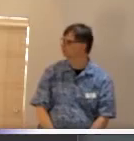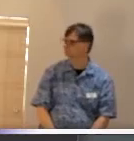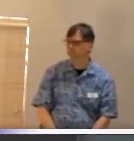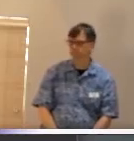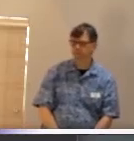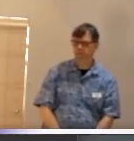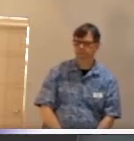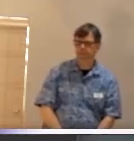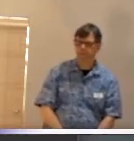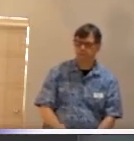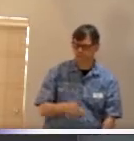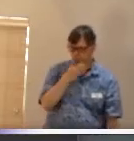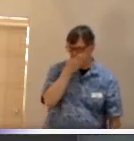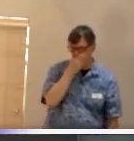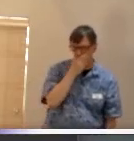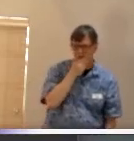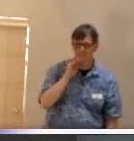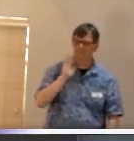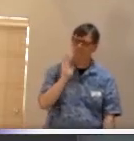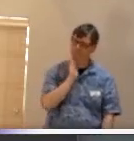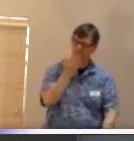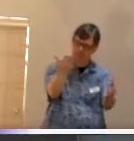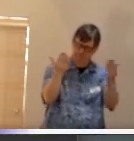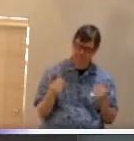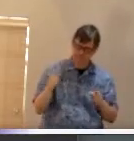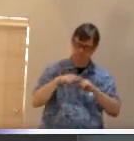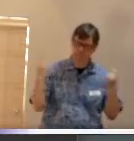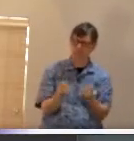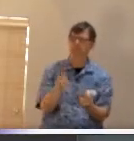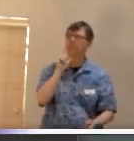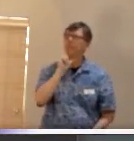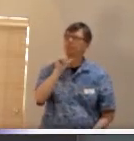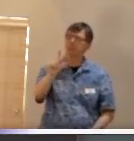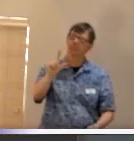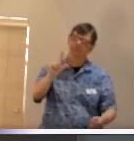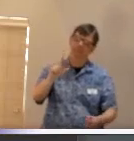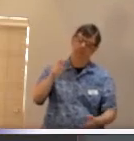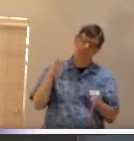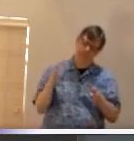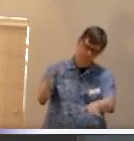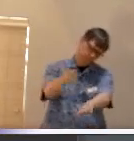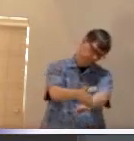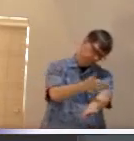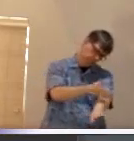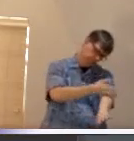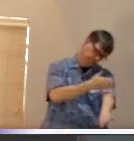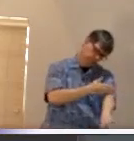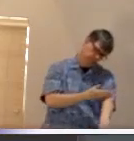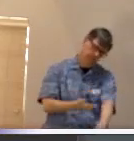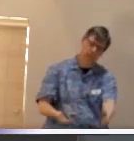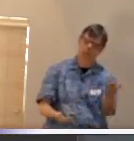It's really a wonderfully written book, but it gave me the positive languaging in the midst of my patterning when I go